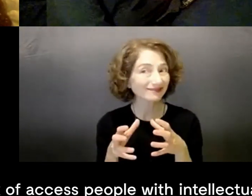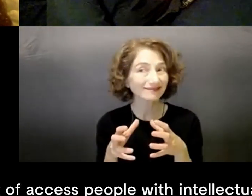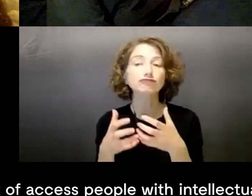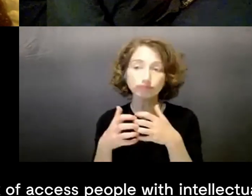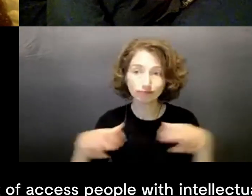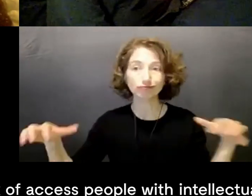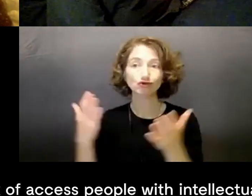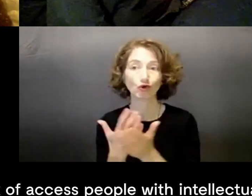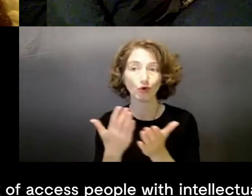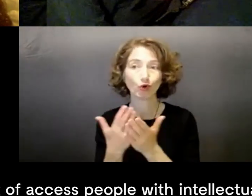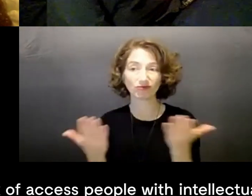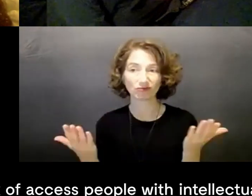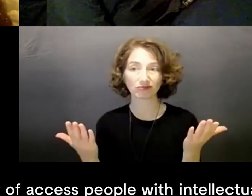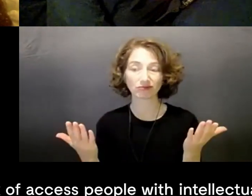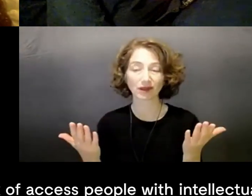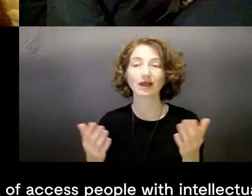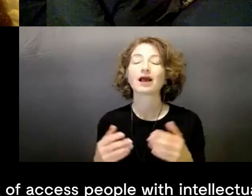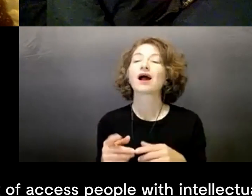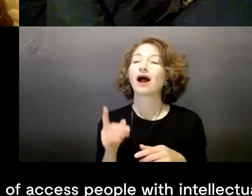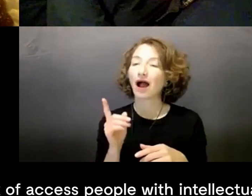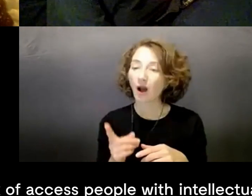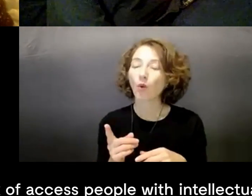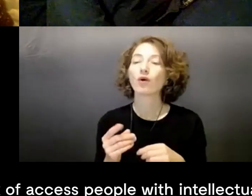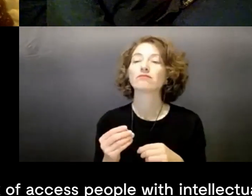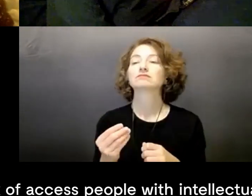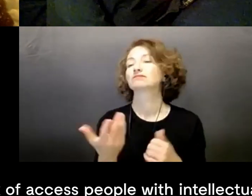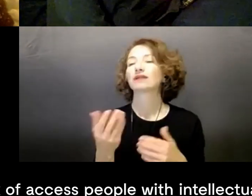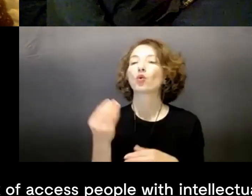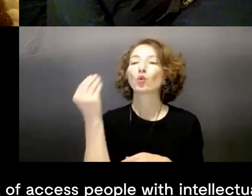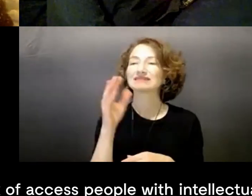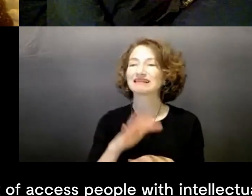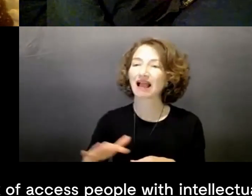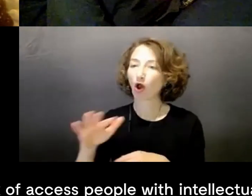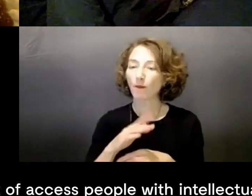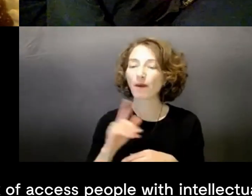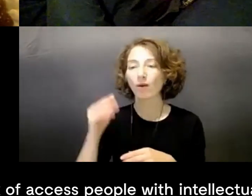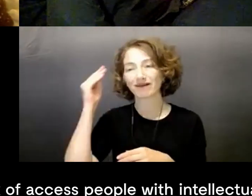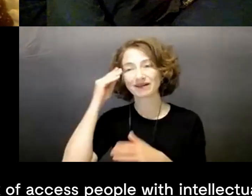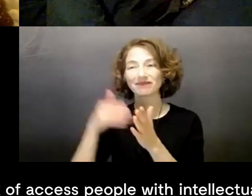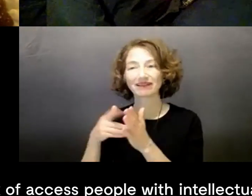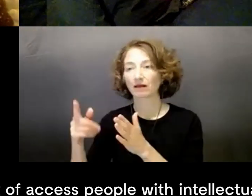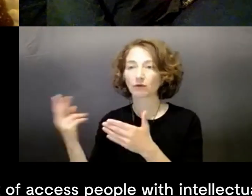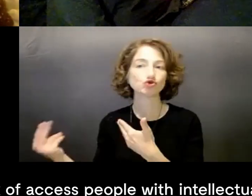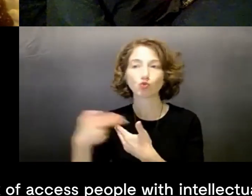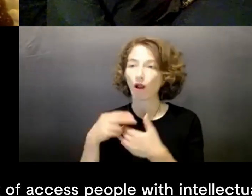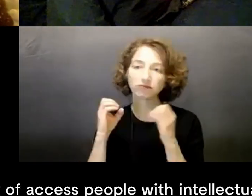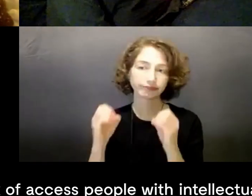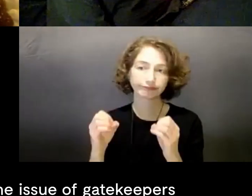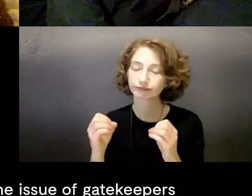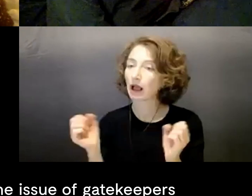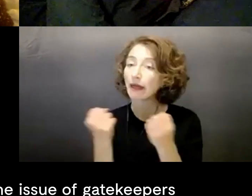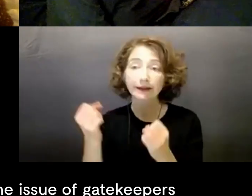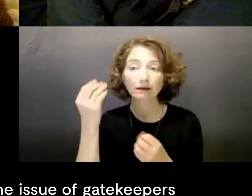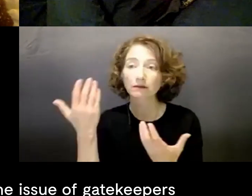in arts-based settings, the lack of access people with intellectual disability have to training